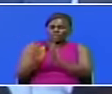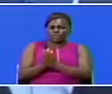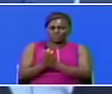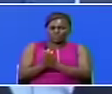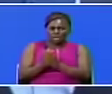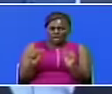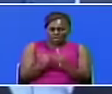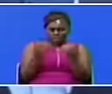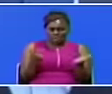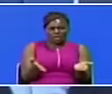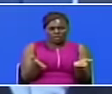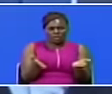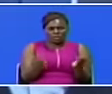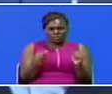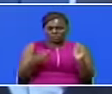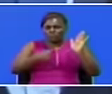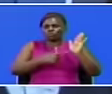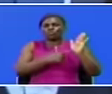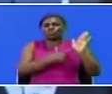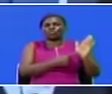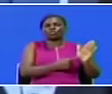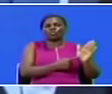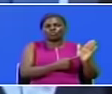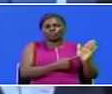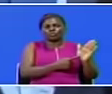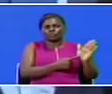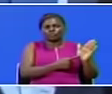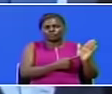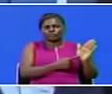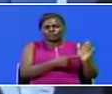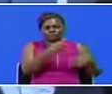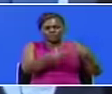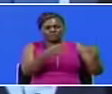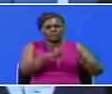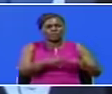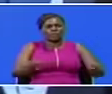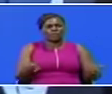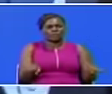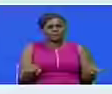carried here so that they can show that they developed this land.